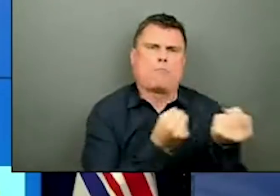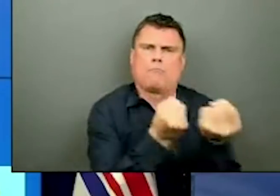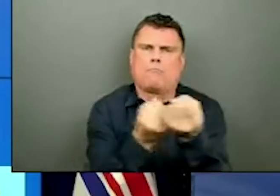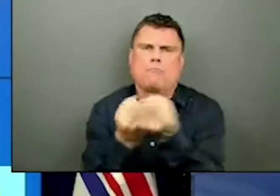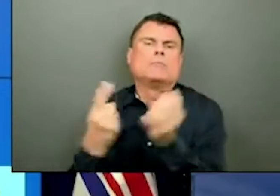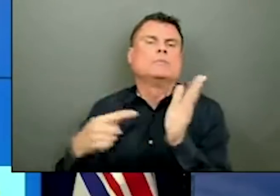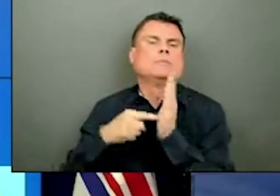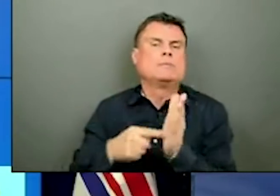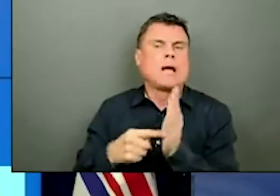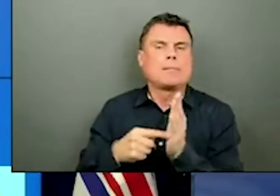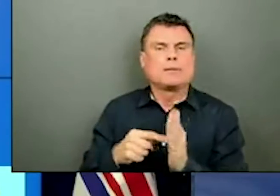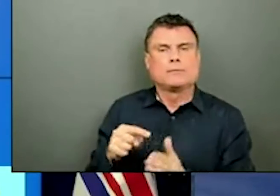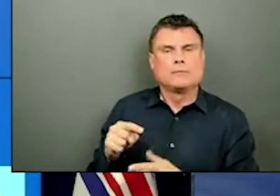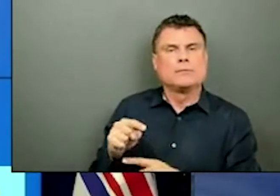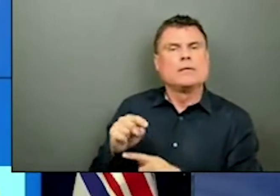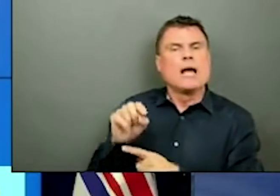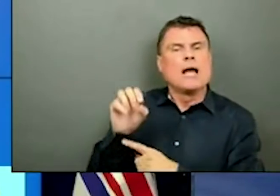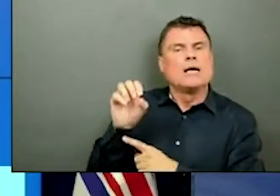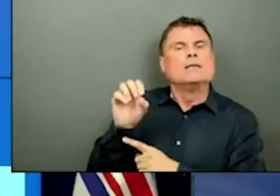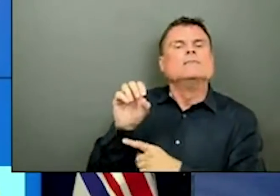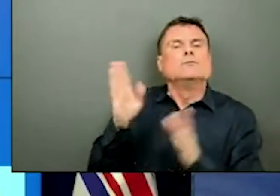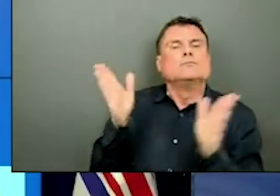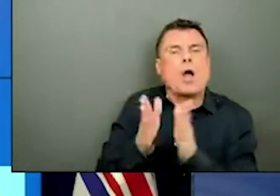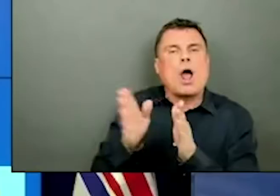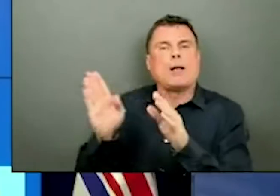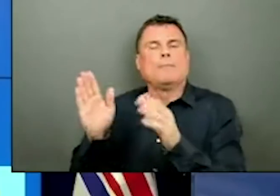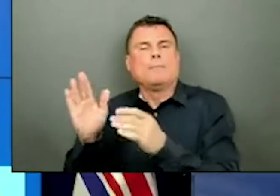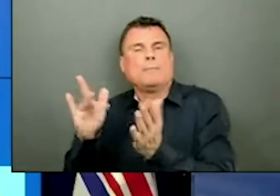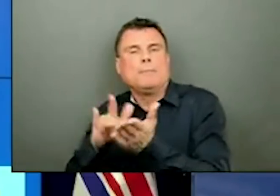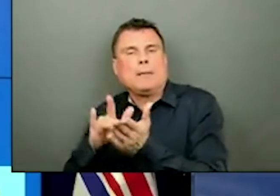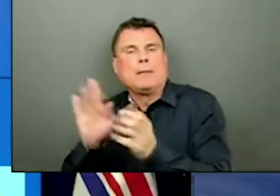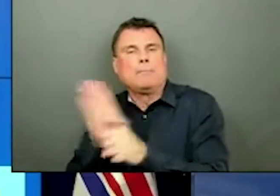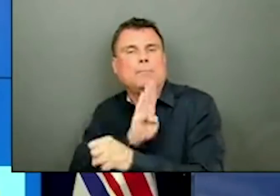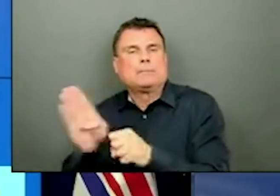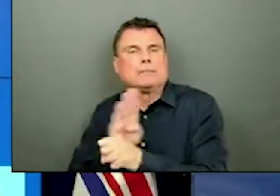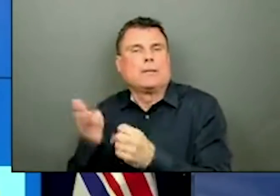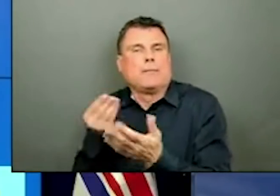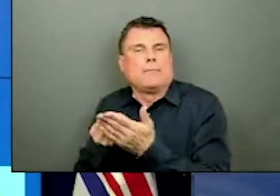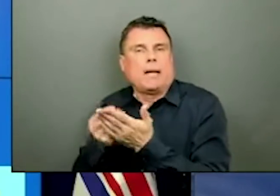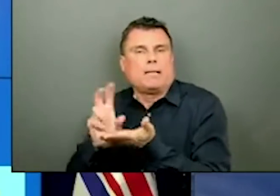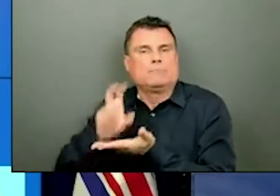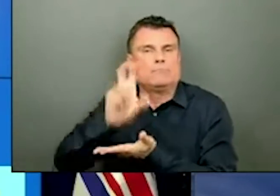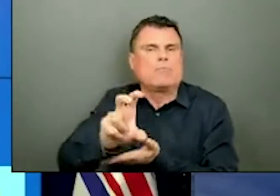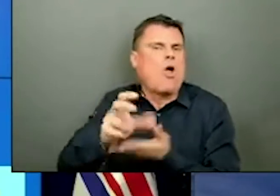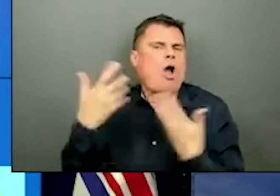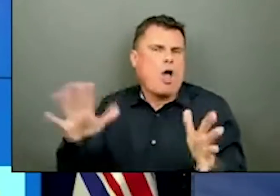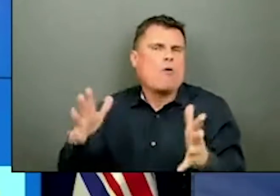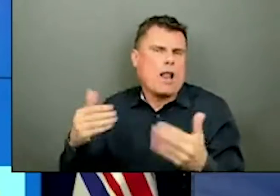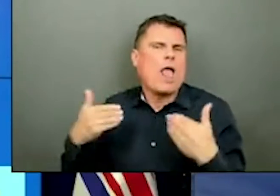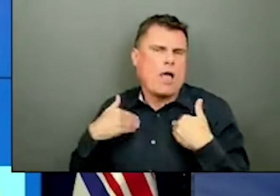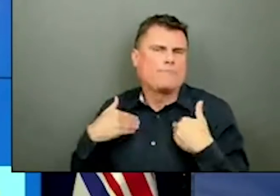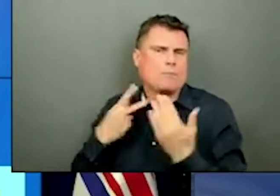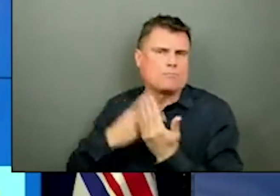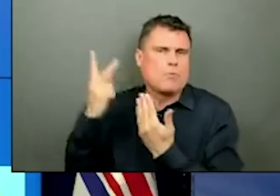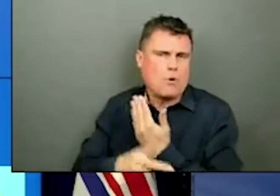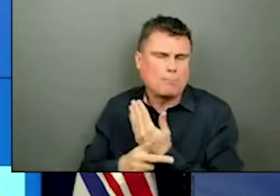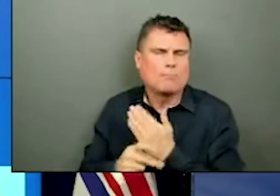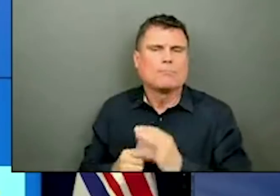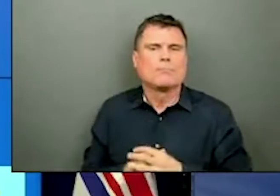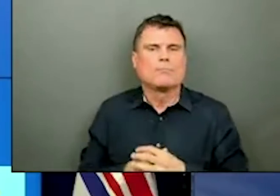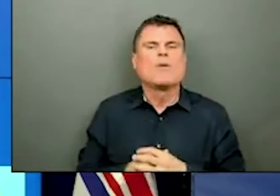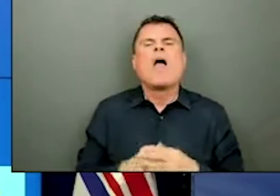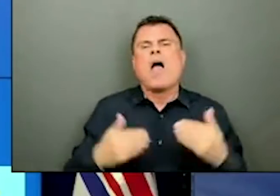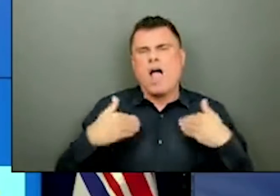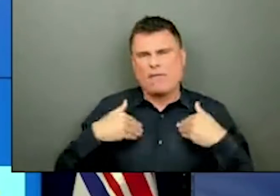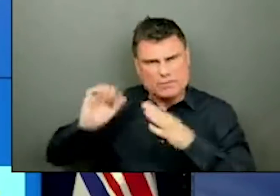grant program, which is having considerable uptake from businesses that are impacted. We have the digital boot camps, the launch